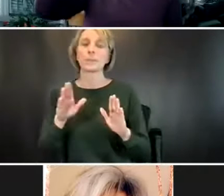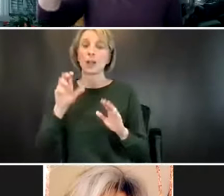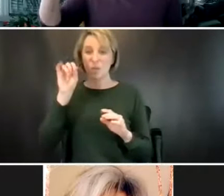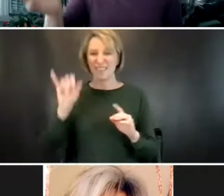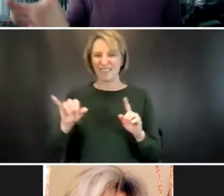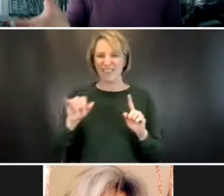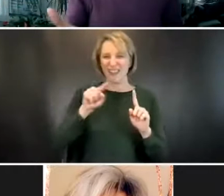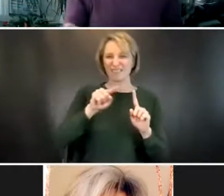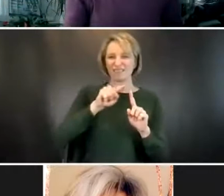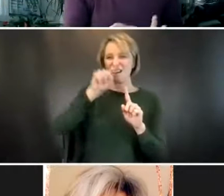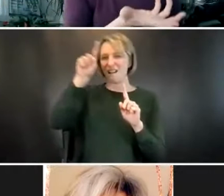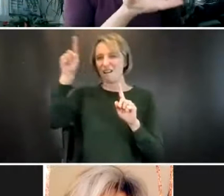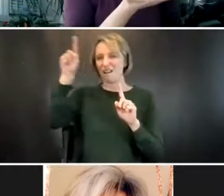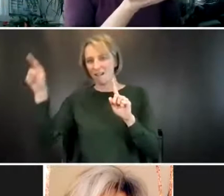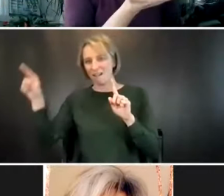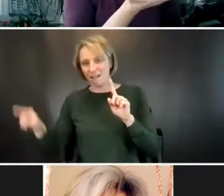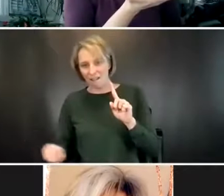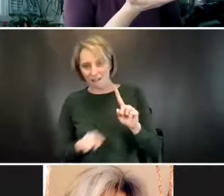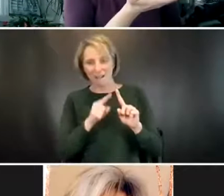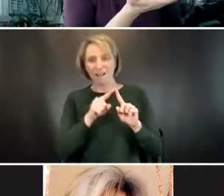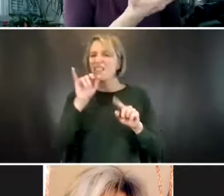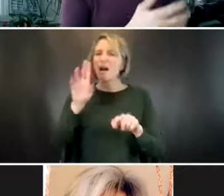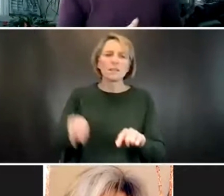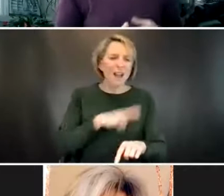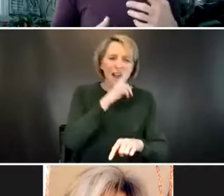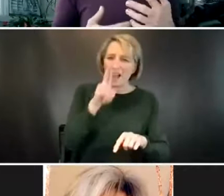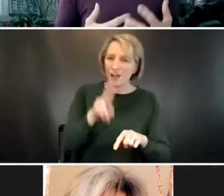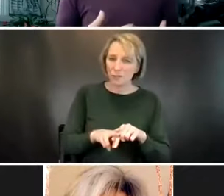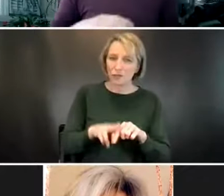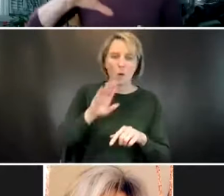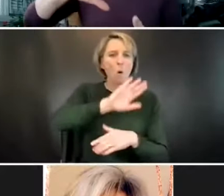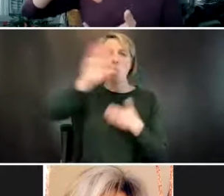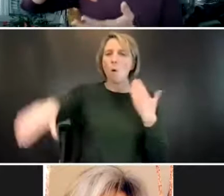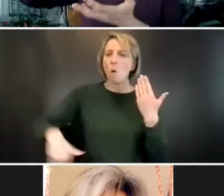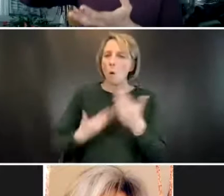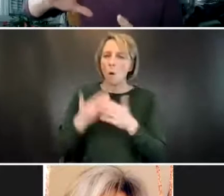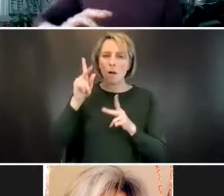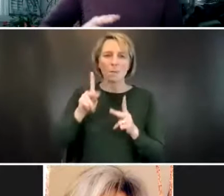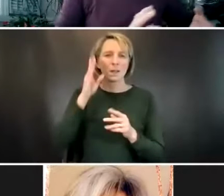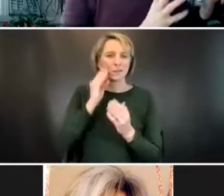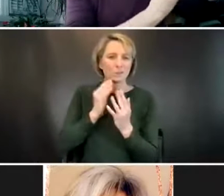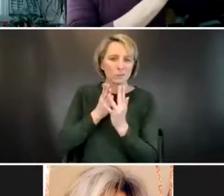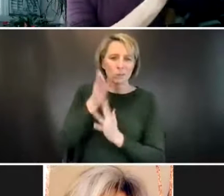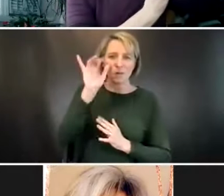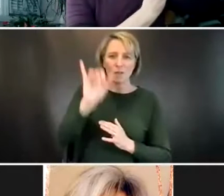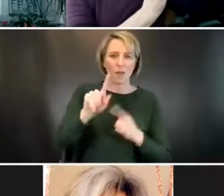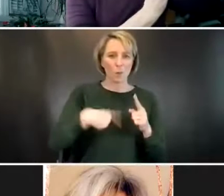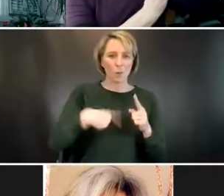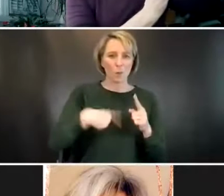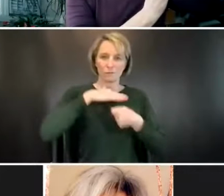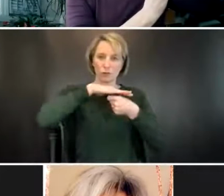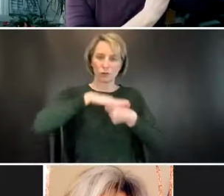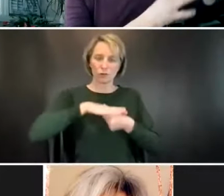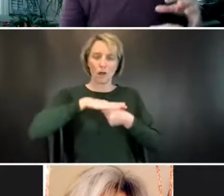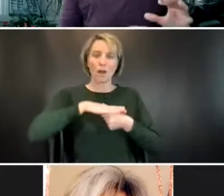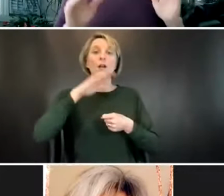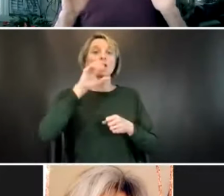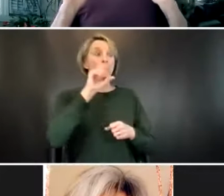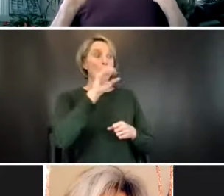is the natural cycle that we go through, is we want to do something to discharge that stress